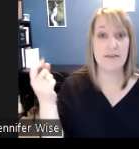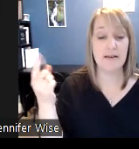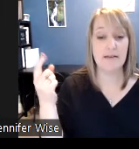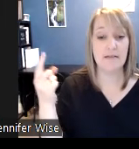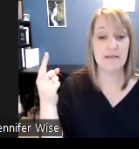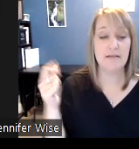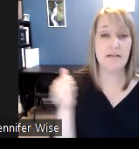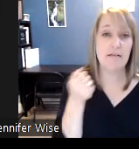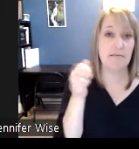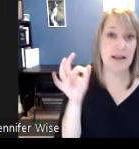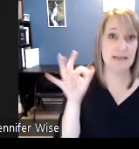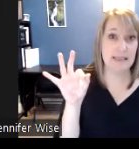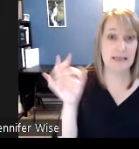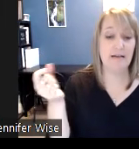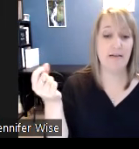1911.